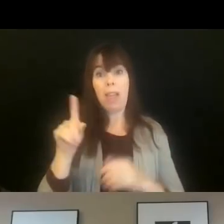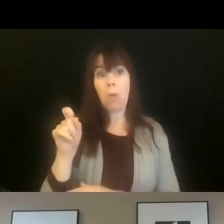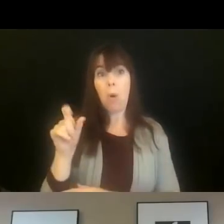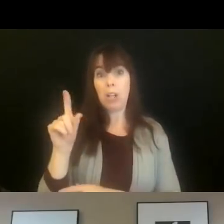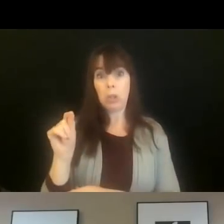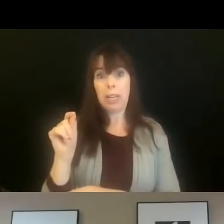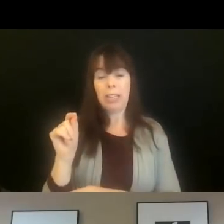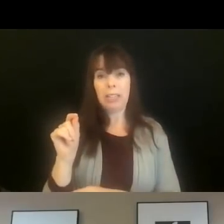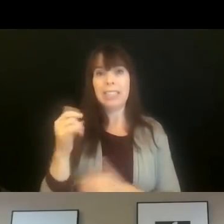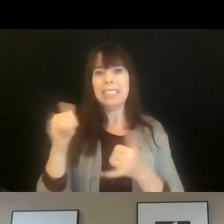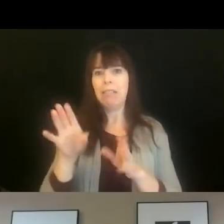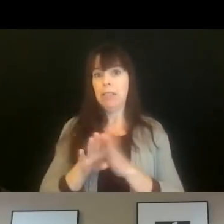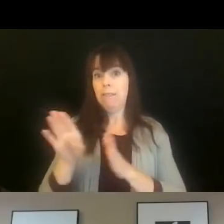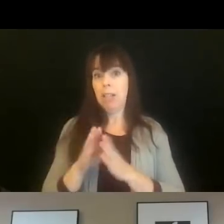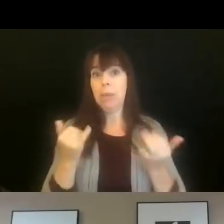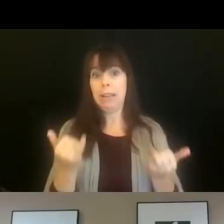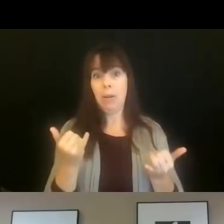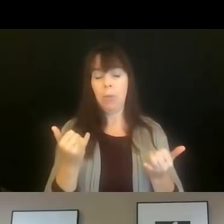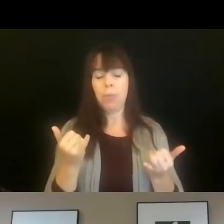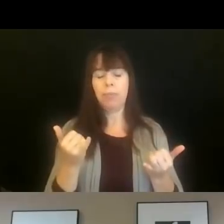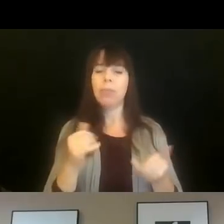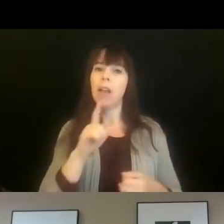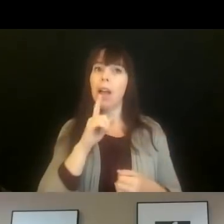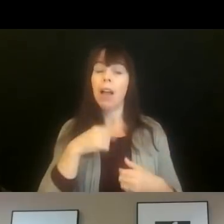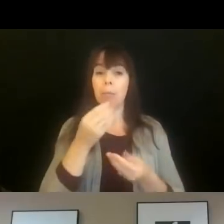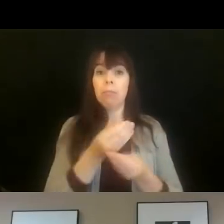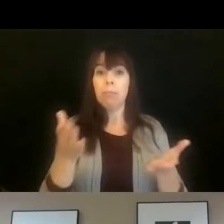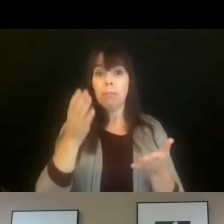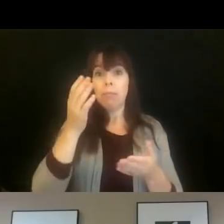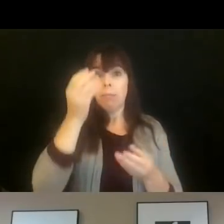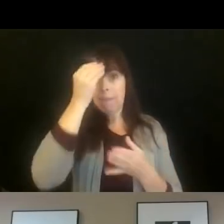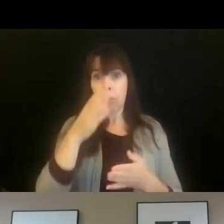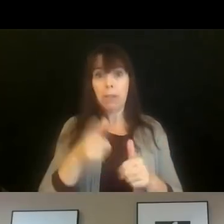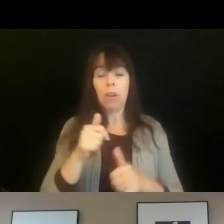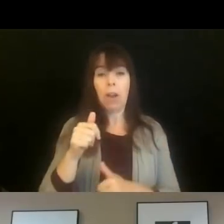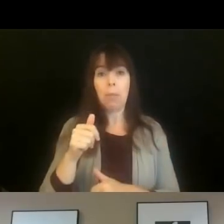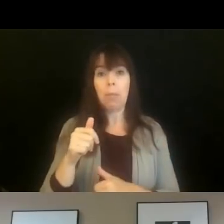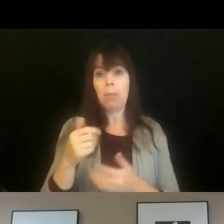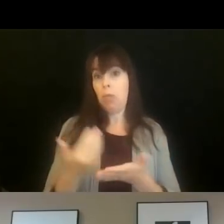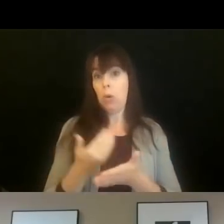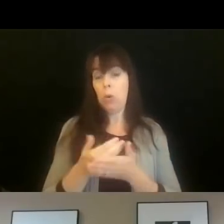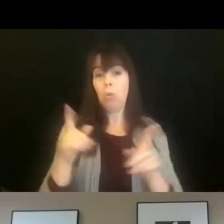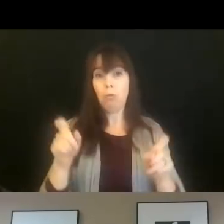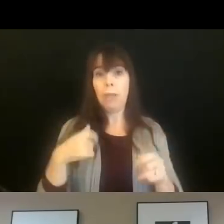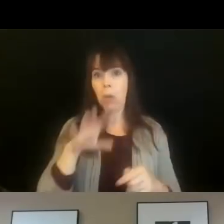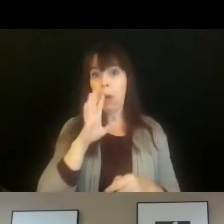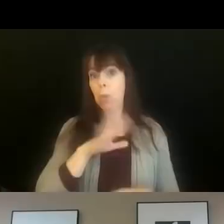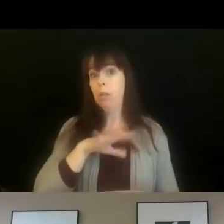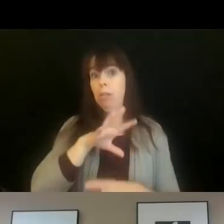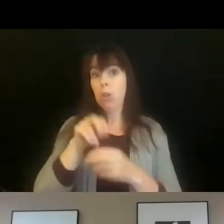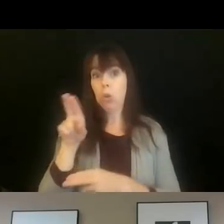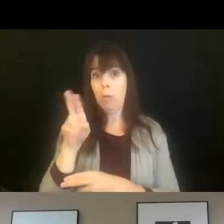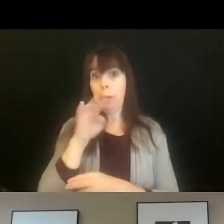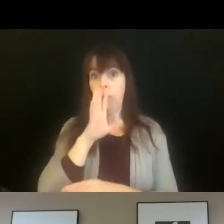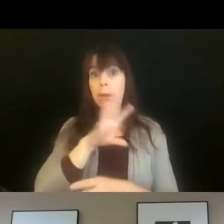that are still in development. So I'm sharing with you data from the AC trial that we'll be involved in. On